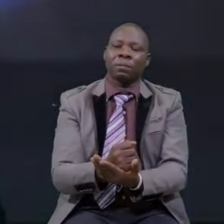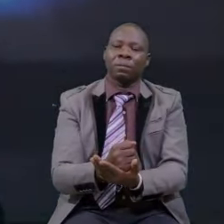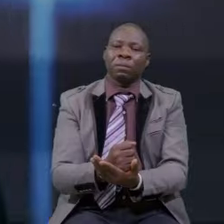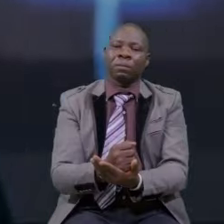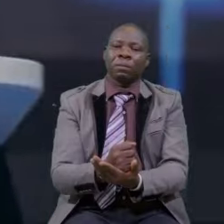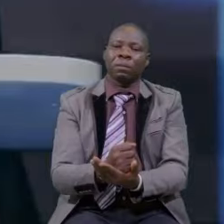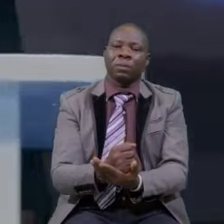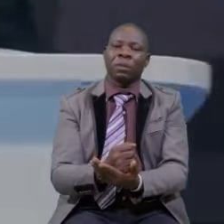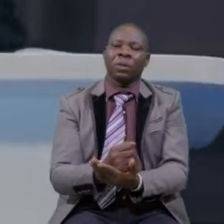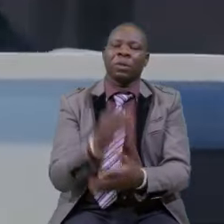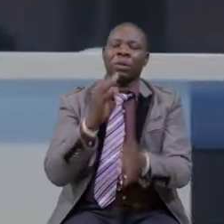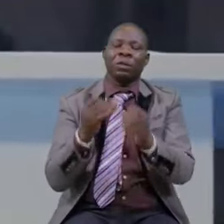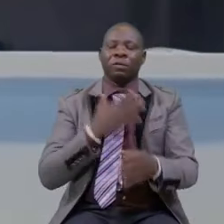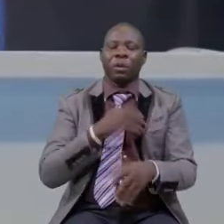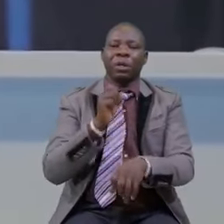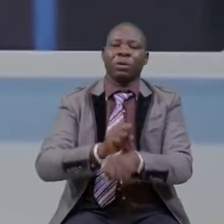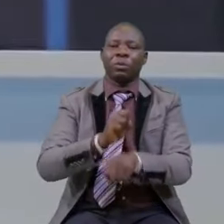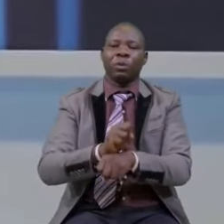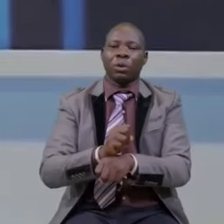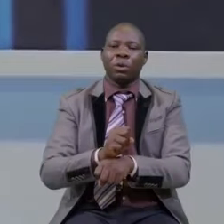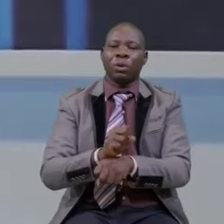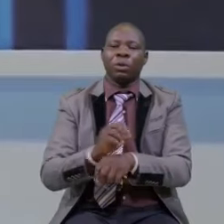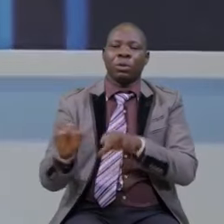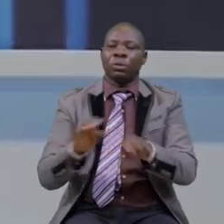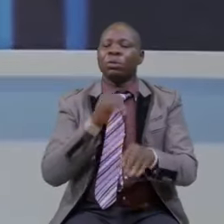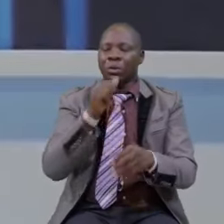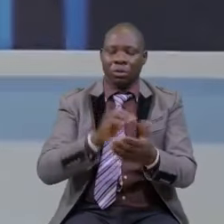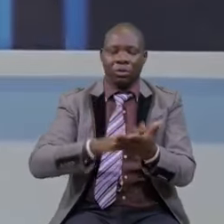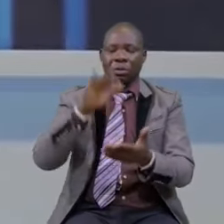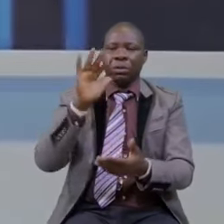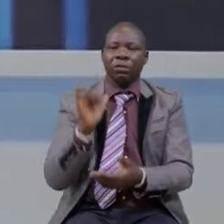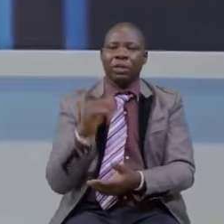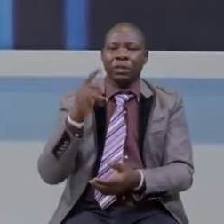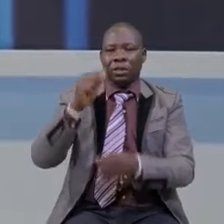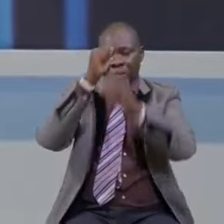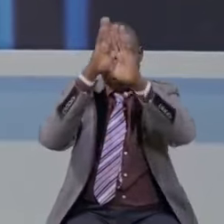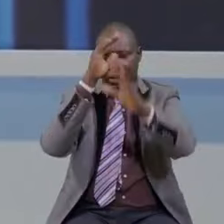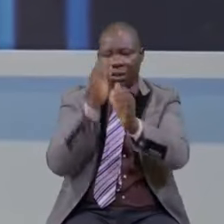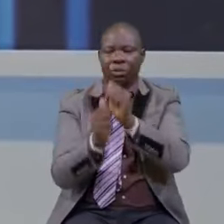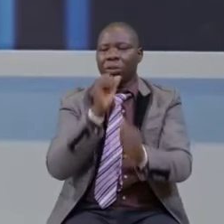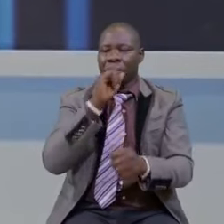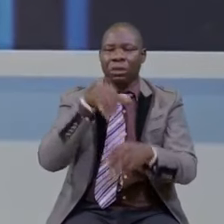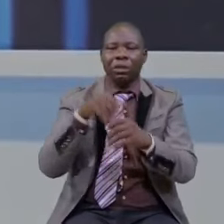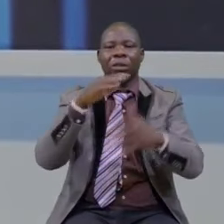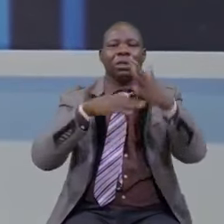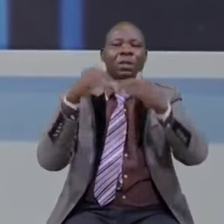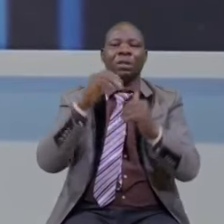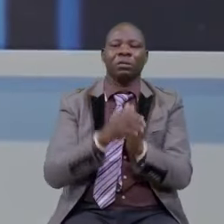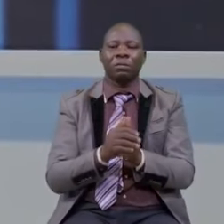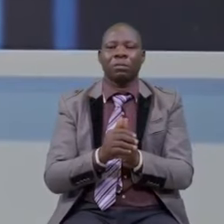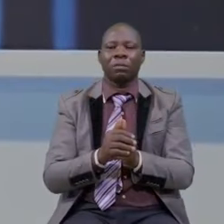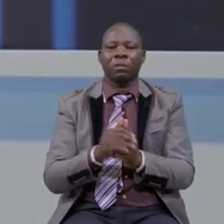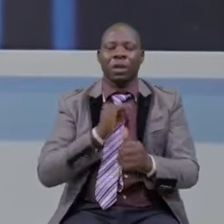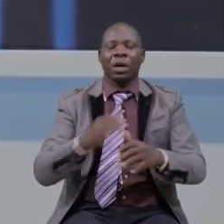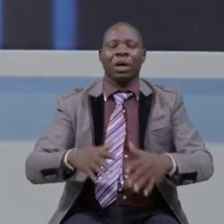If my work does not glorify the Father which is in heaven, I